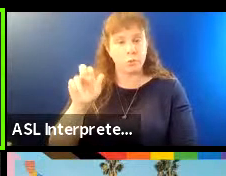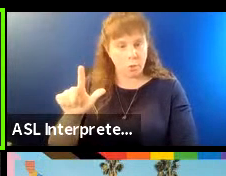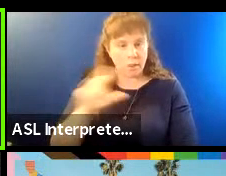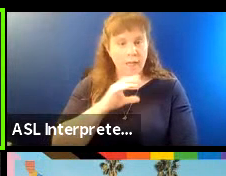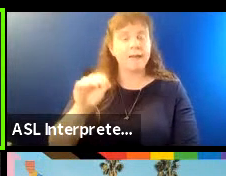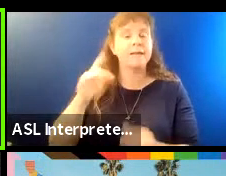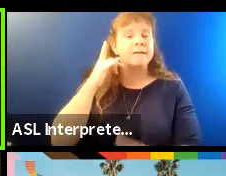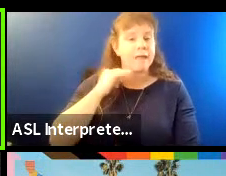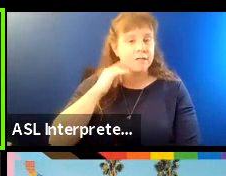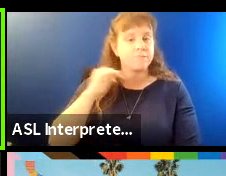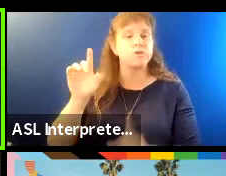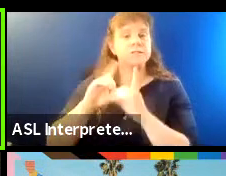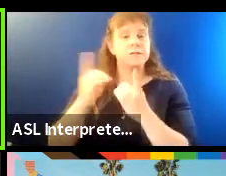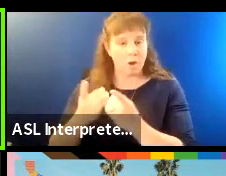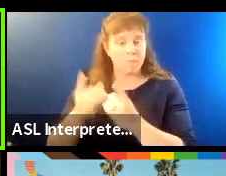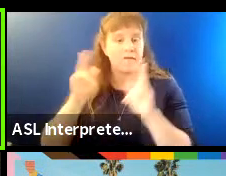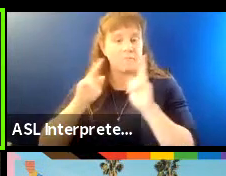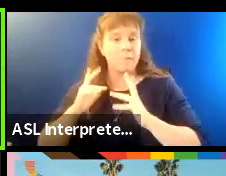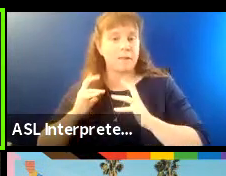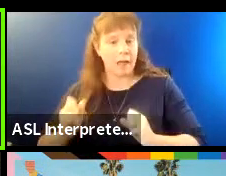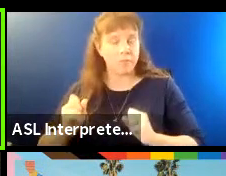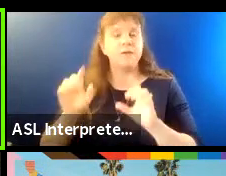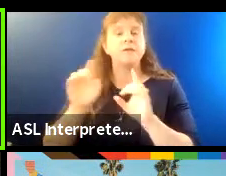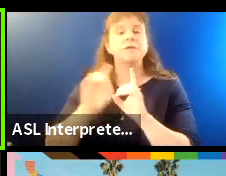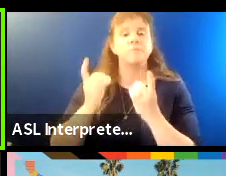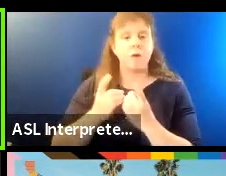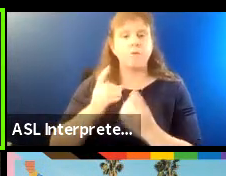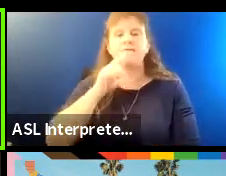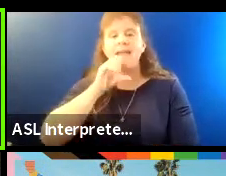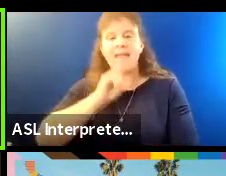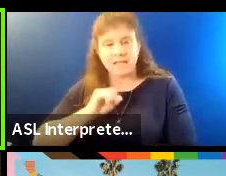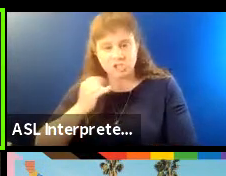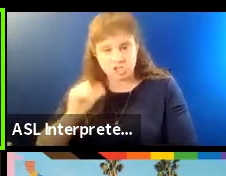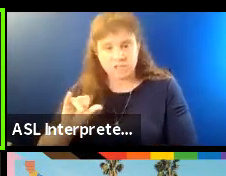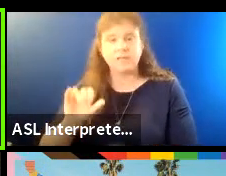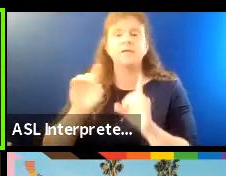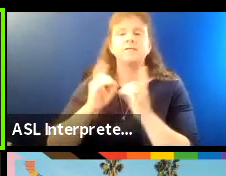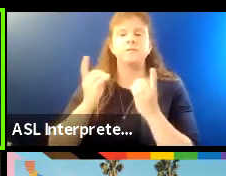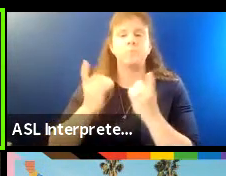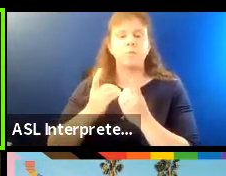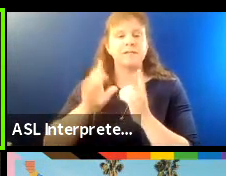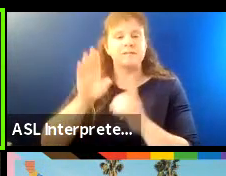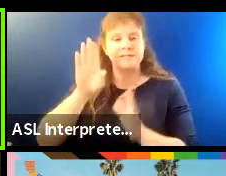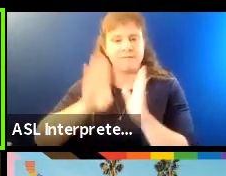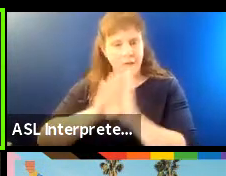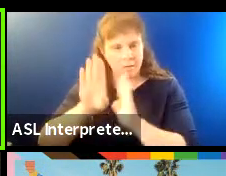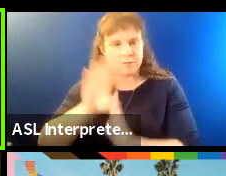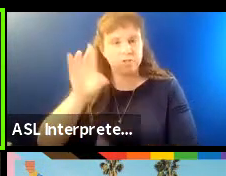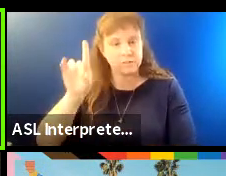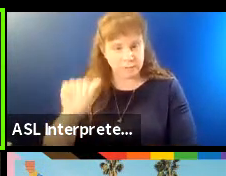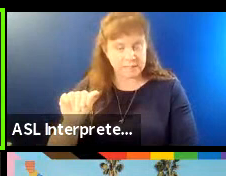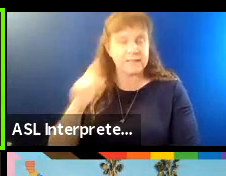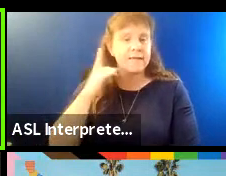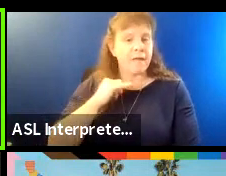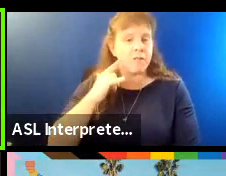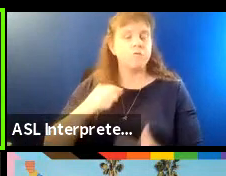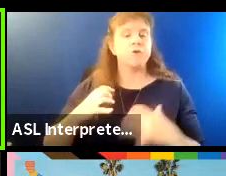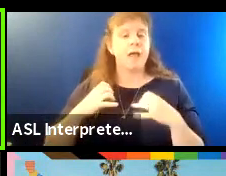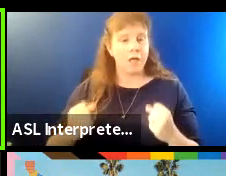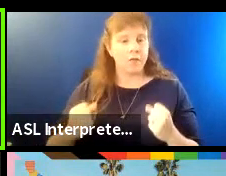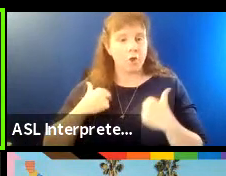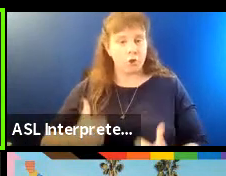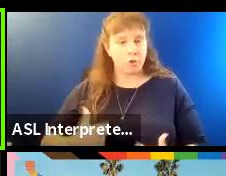Health, the California Department of Aging, our Department of Developmental Disabilities, Department of Social Services, California Health and